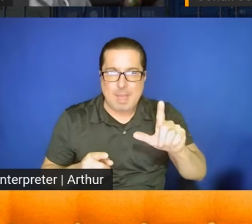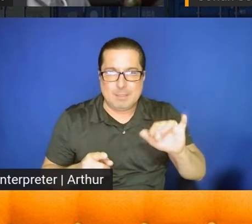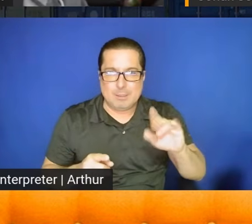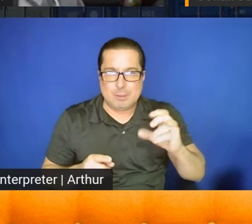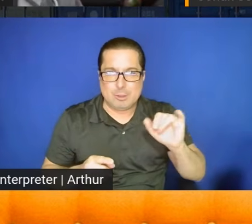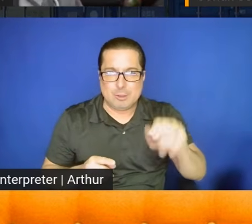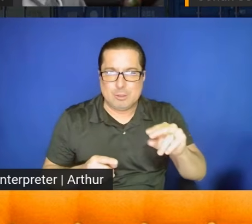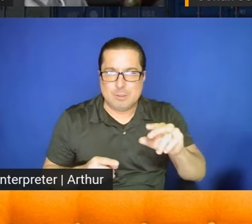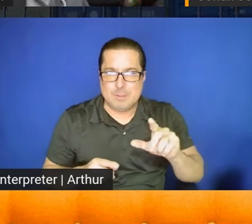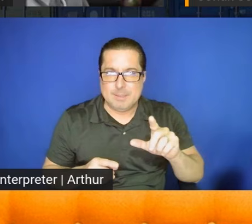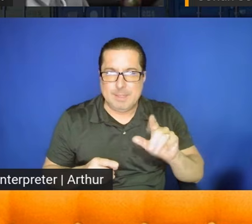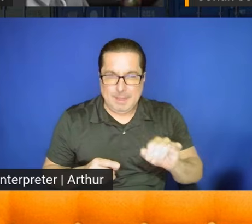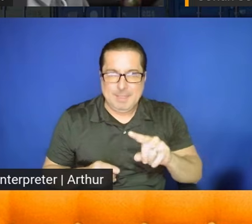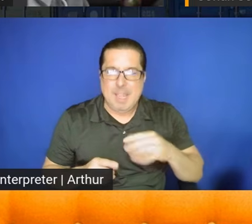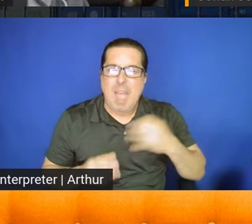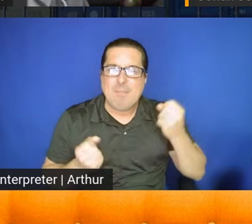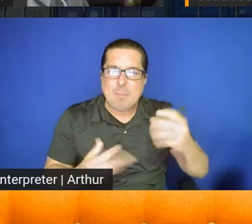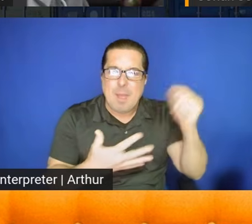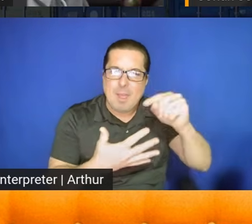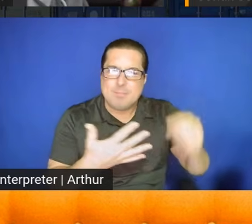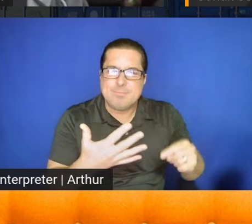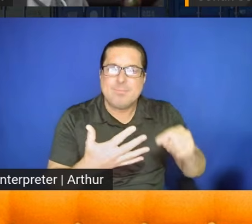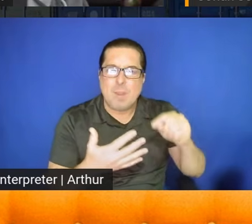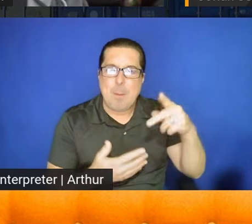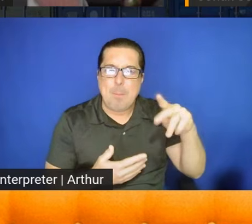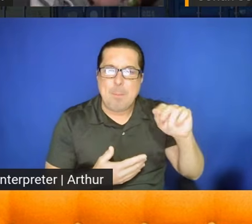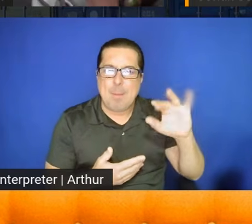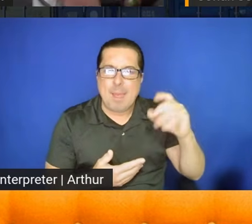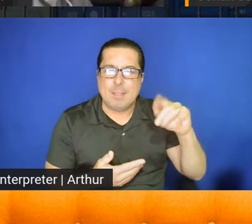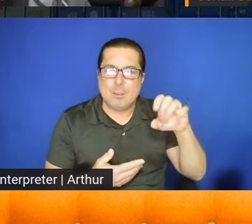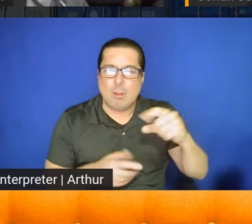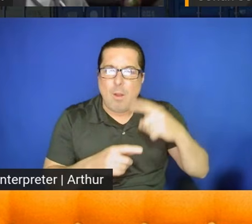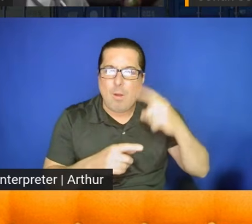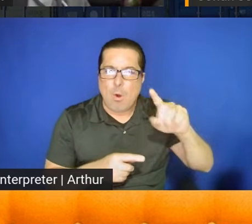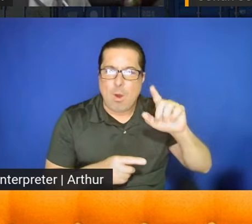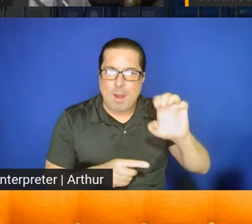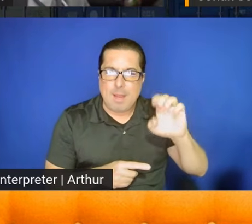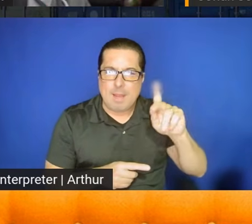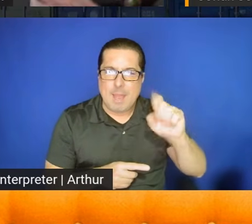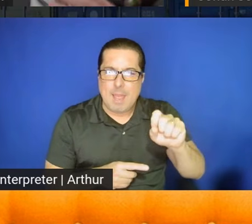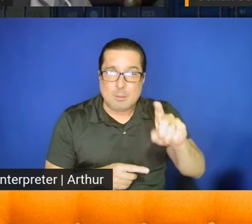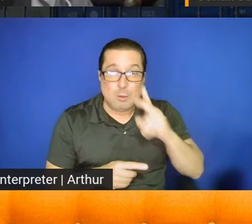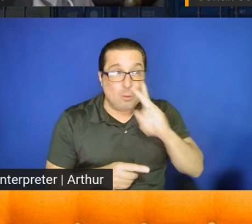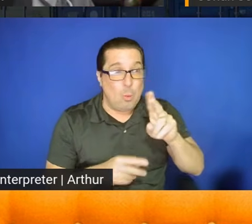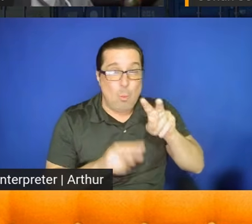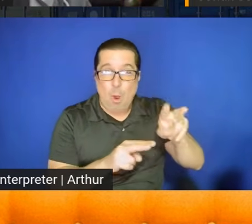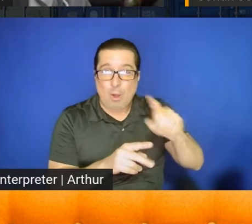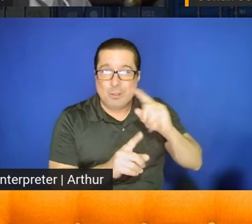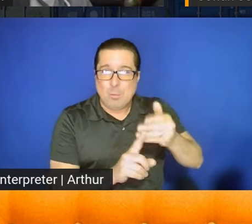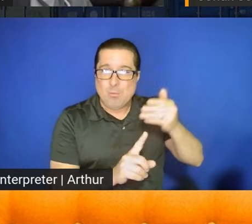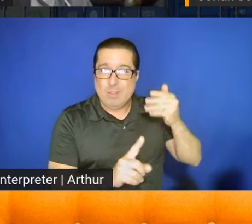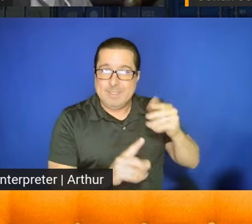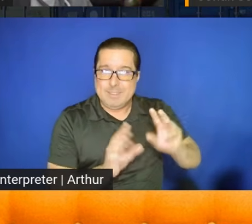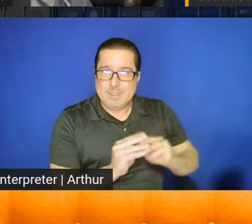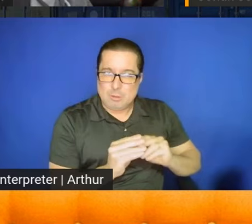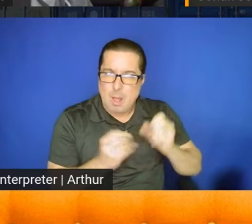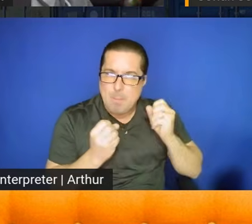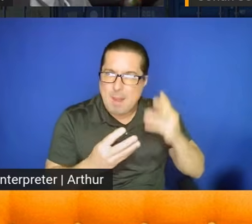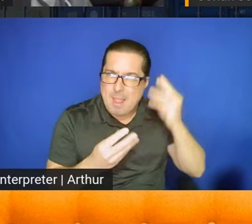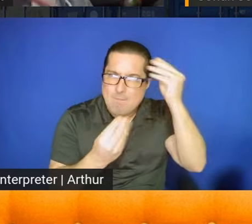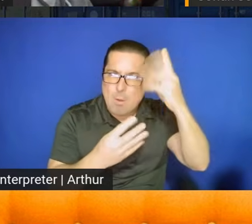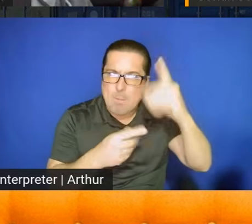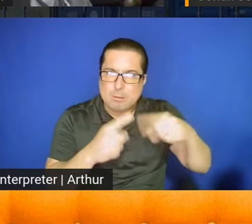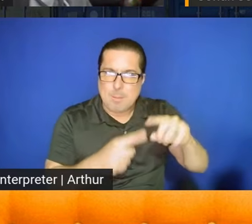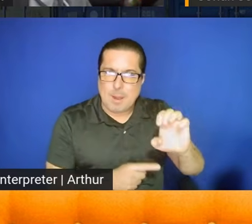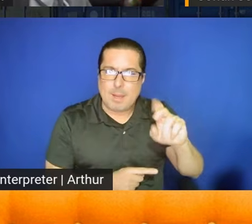curated packages we have set up for EKS Anywhere. If you were watching the previous session, a lot of info about EKS Anywhere.